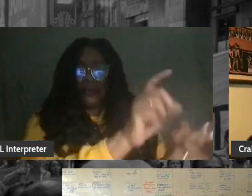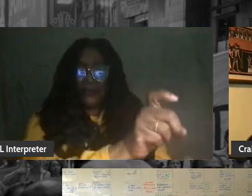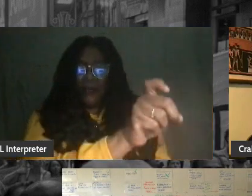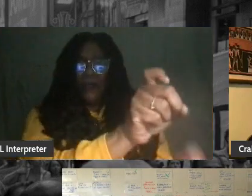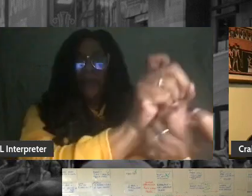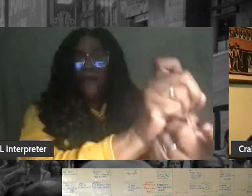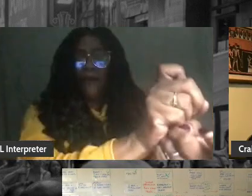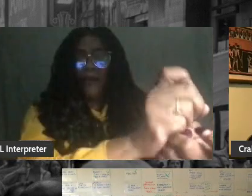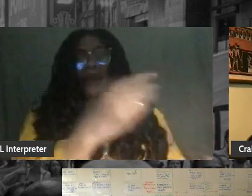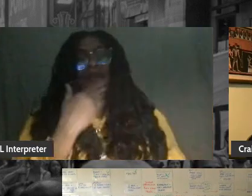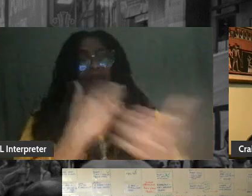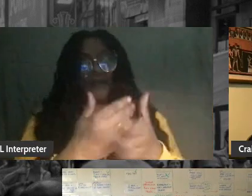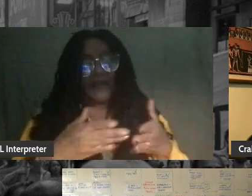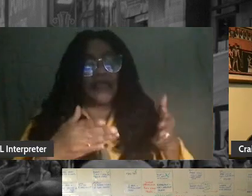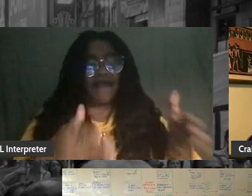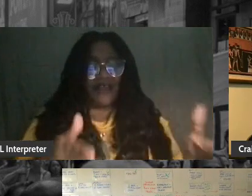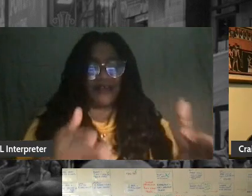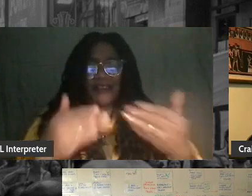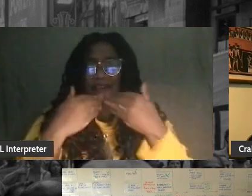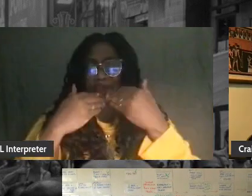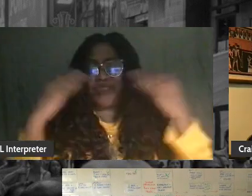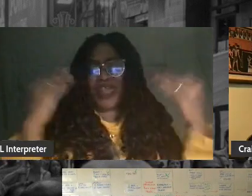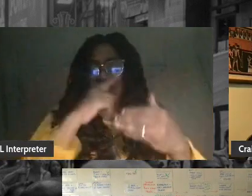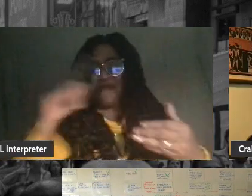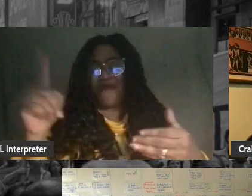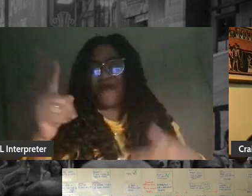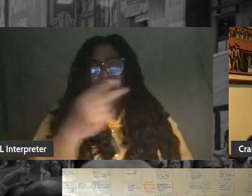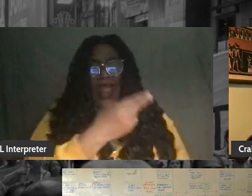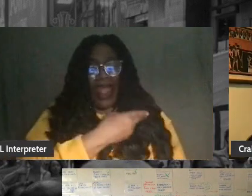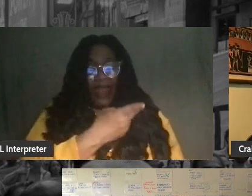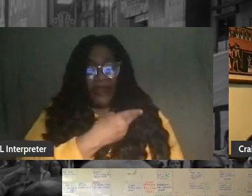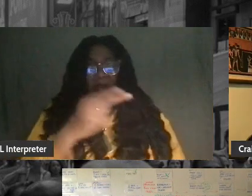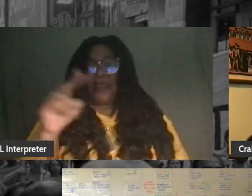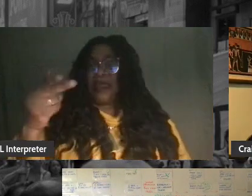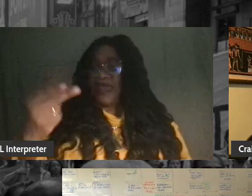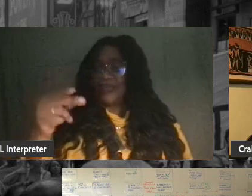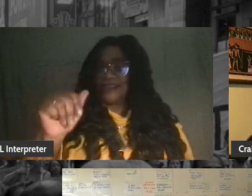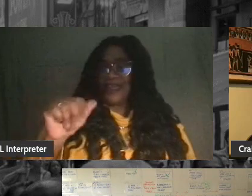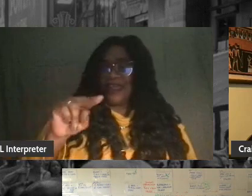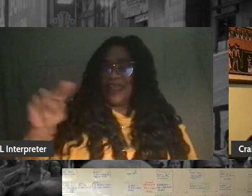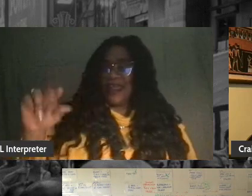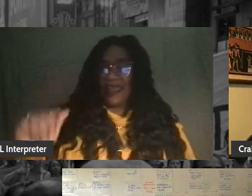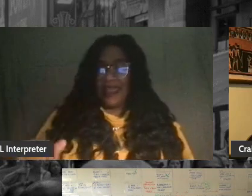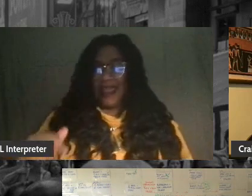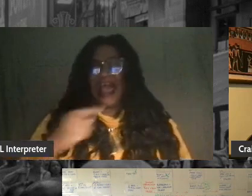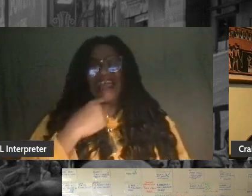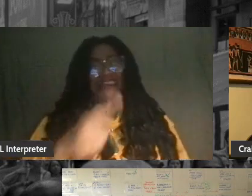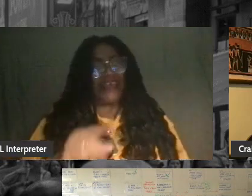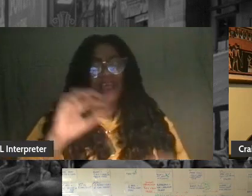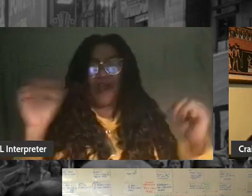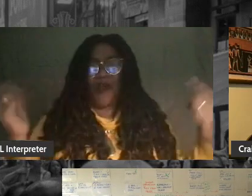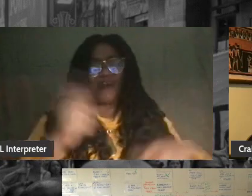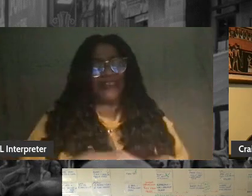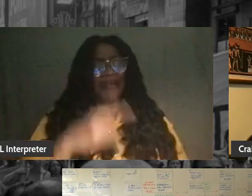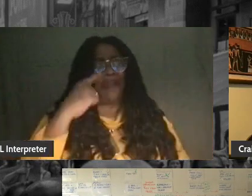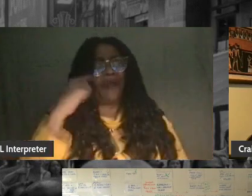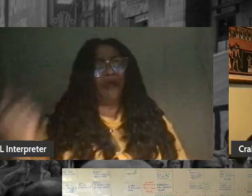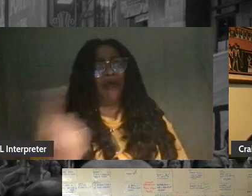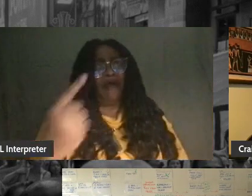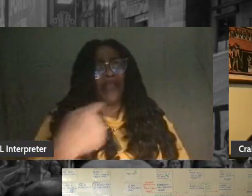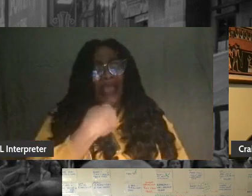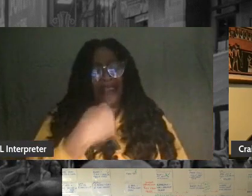Mm-hmm. So thank you so much for sharing that, because I say that all the time, and I thought I was the only one.